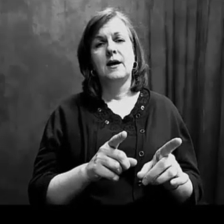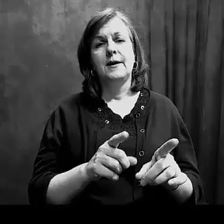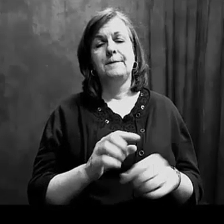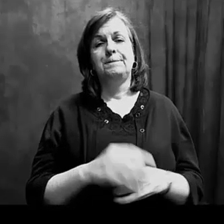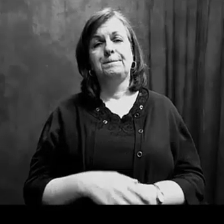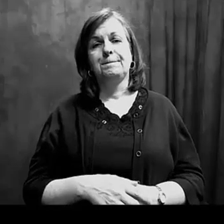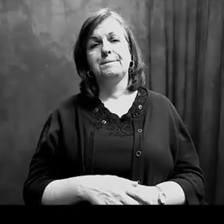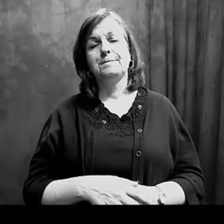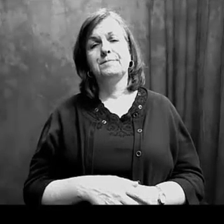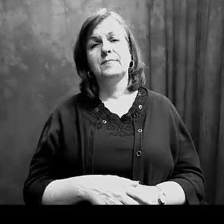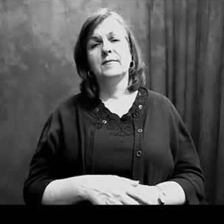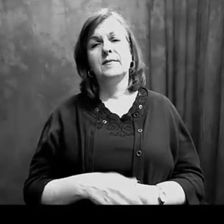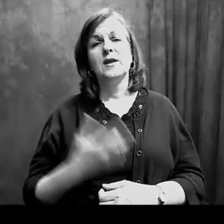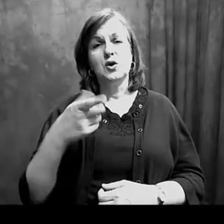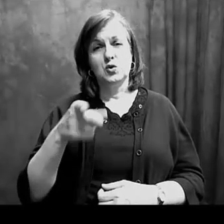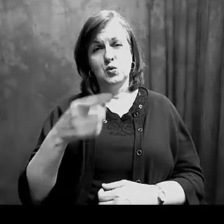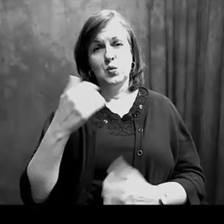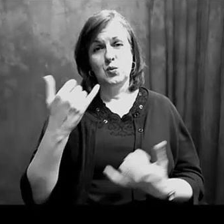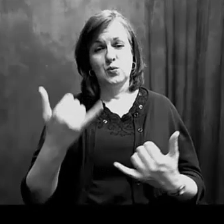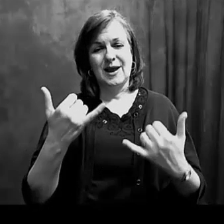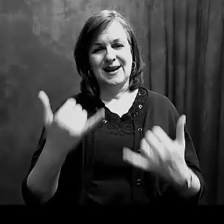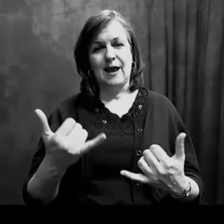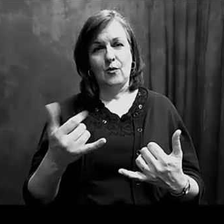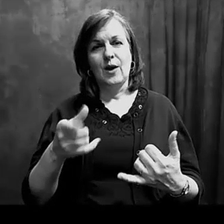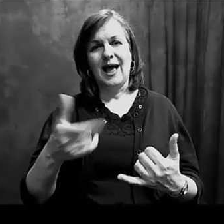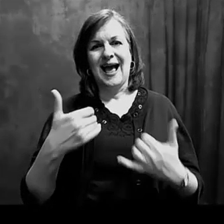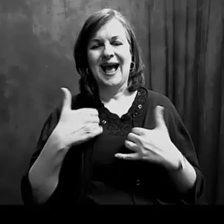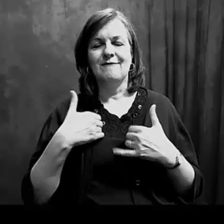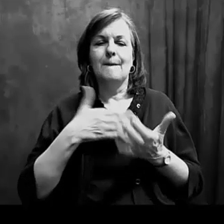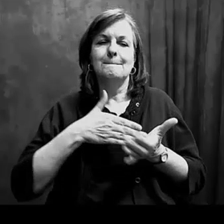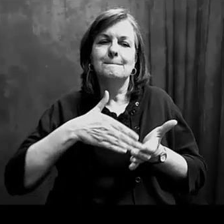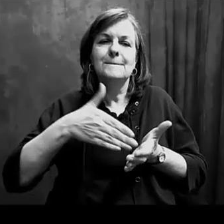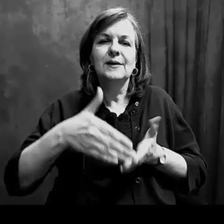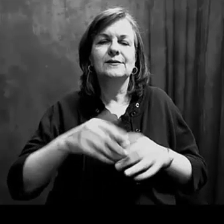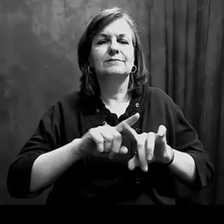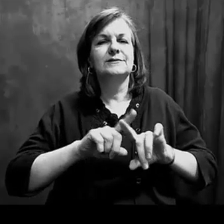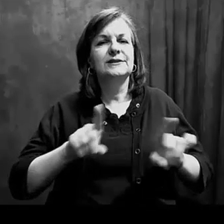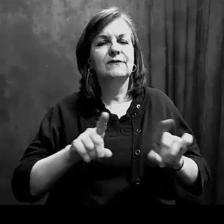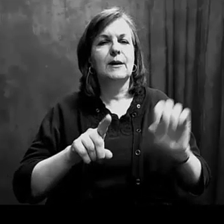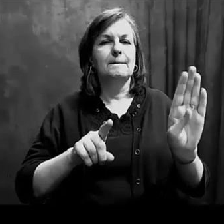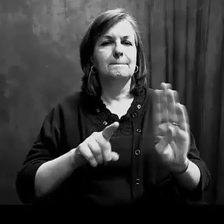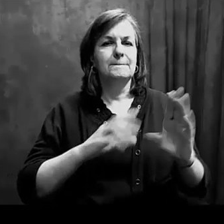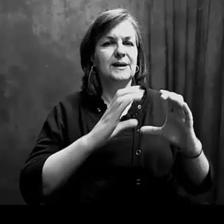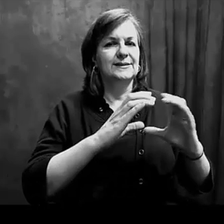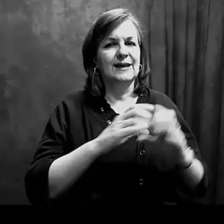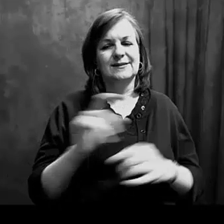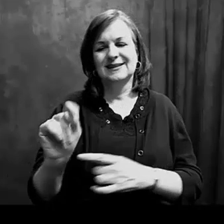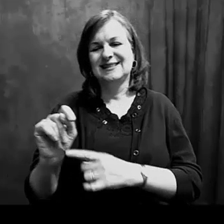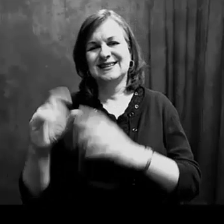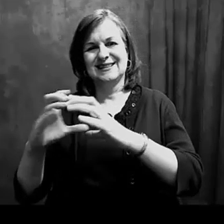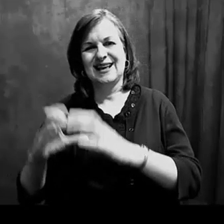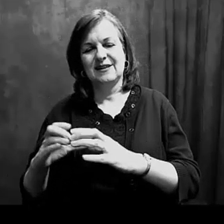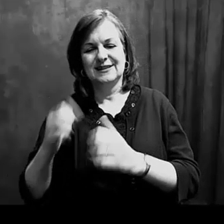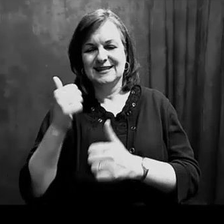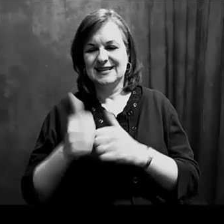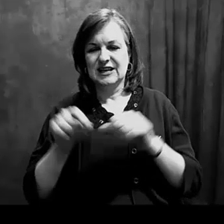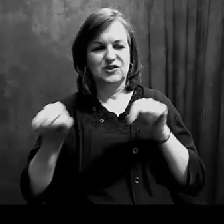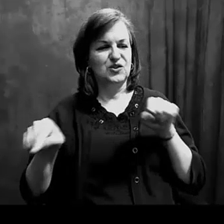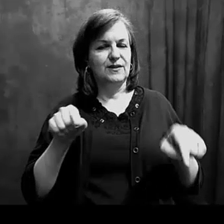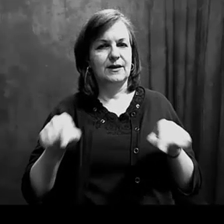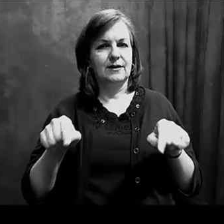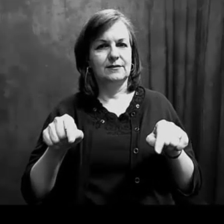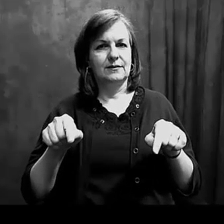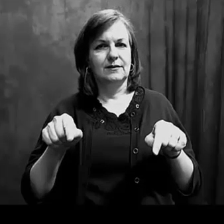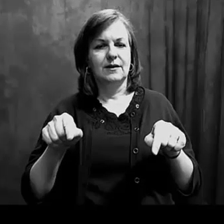for is you have millions at this point in your life of different B cells and T cells, each with